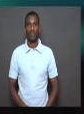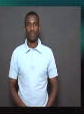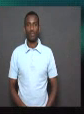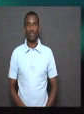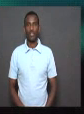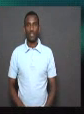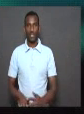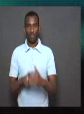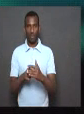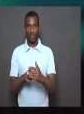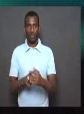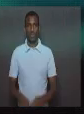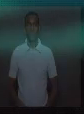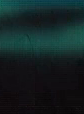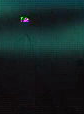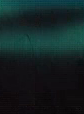Begin.